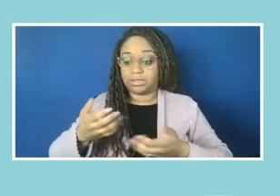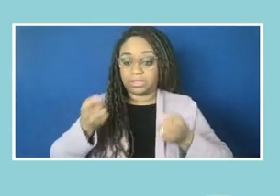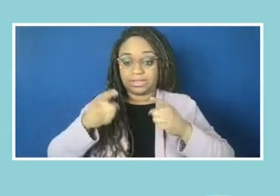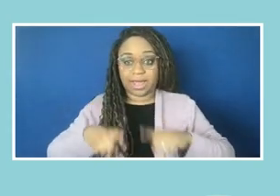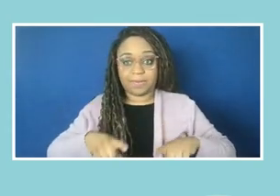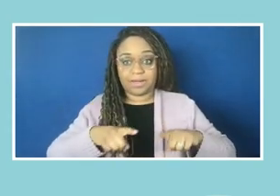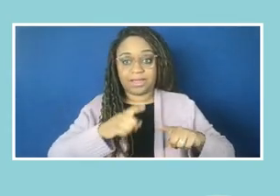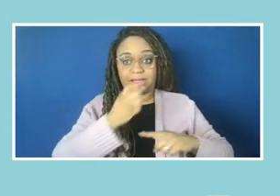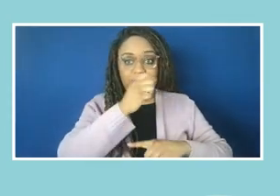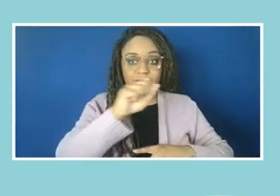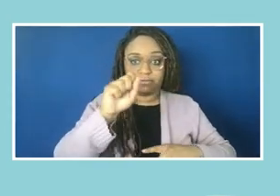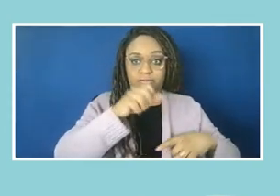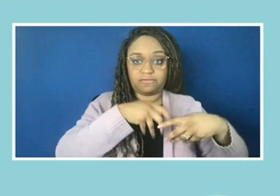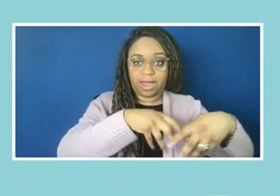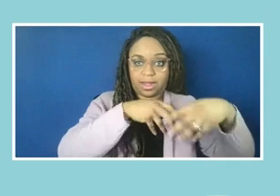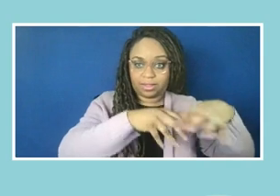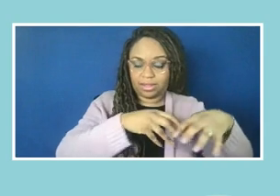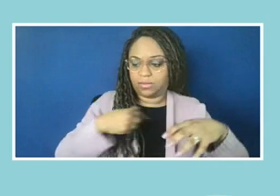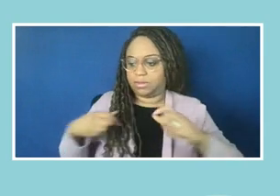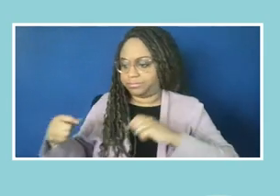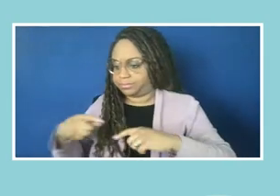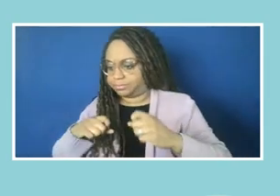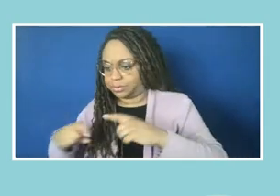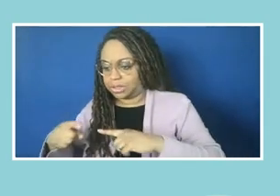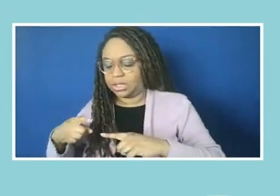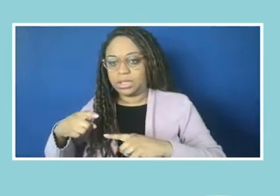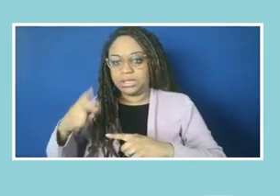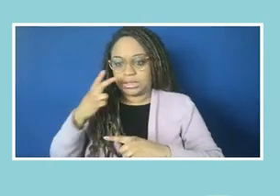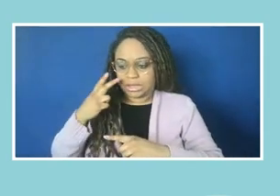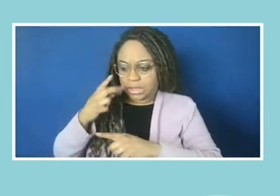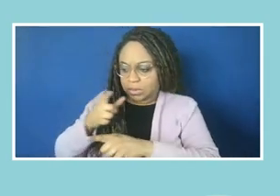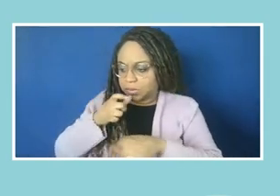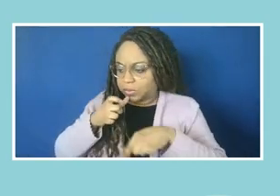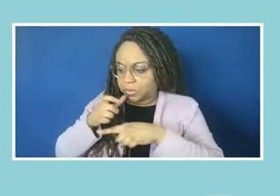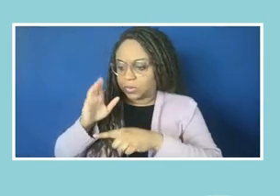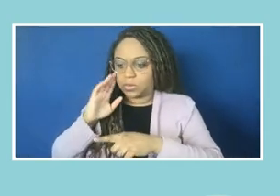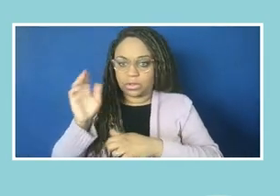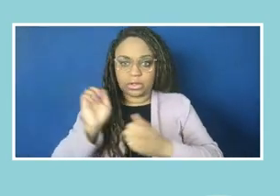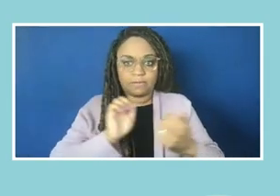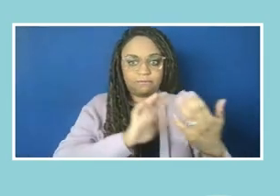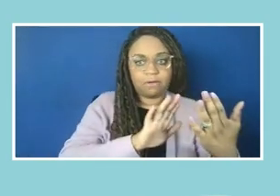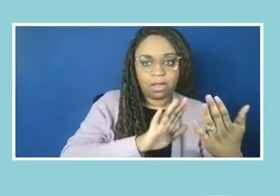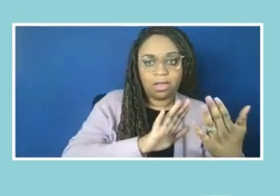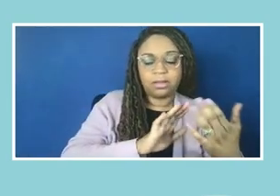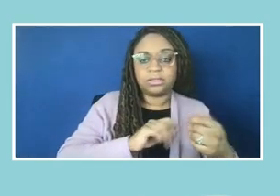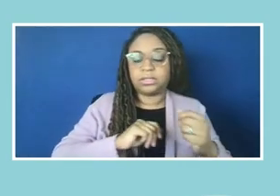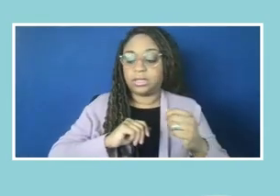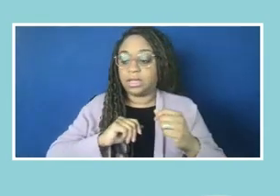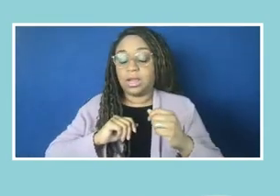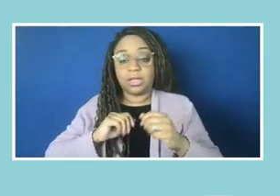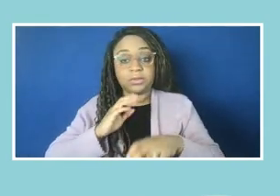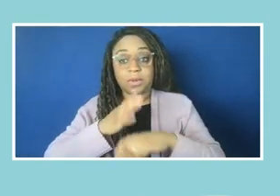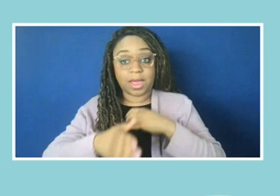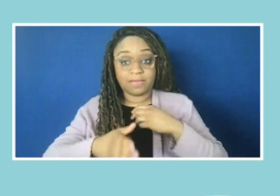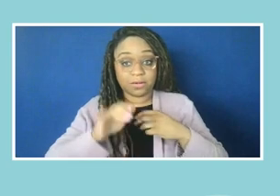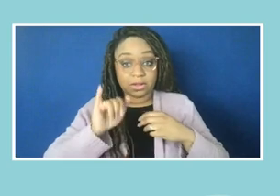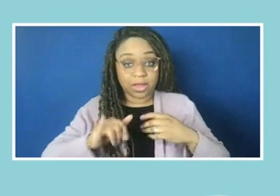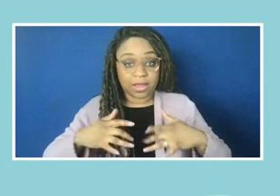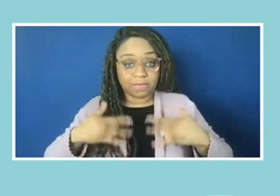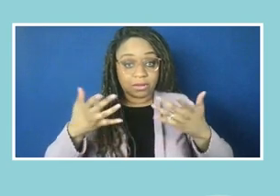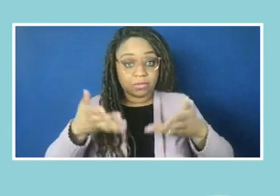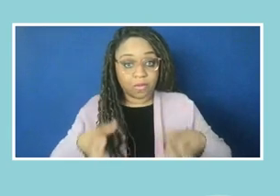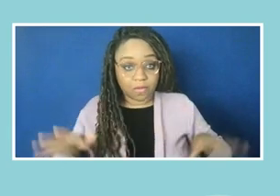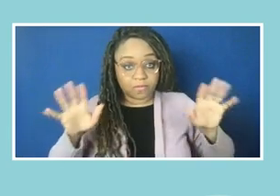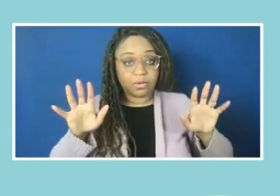were possibly going to be confronting and seeing at the event. And afterwards, we decided, you know what, we need to keep this